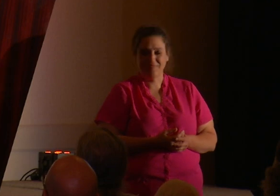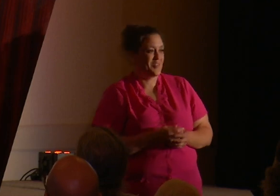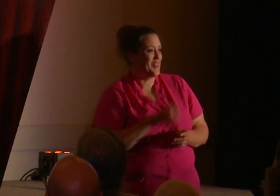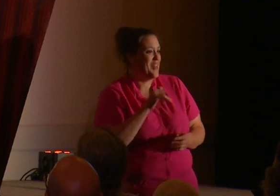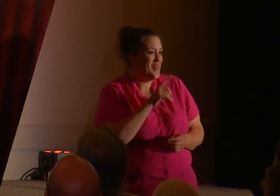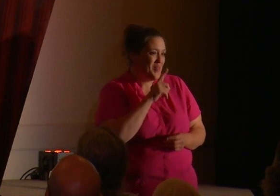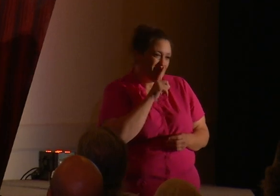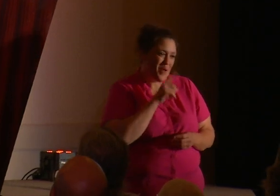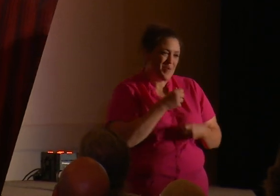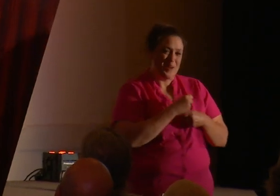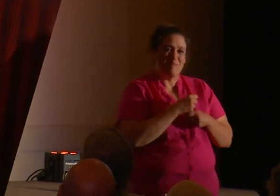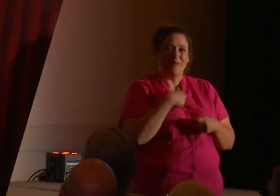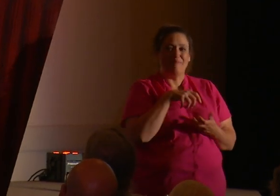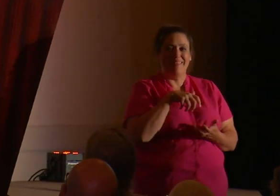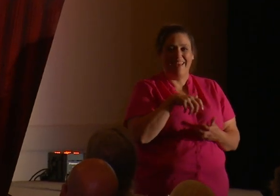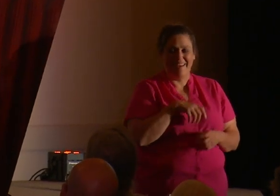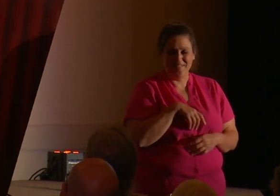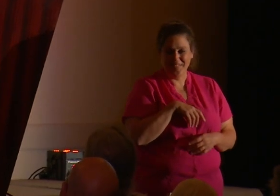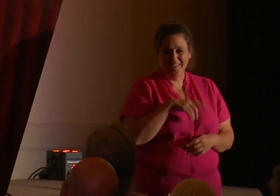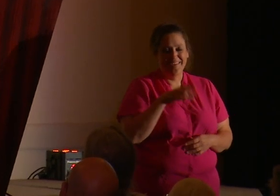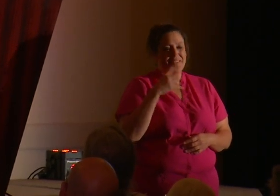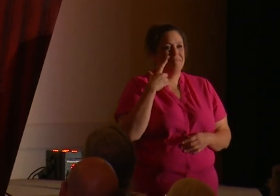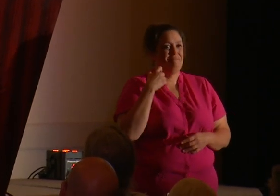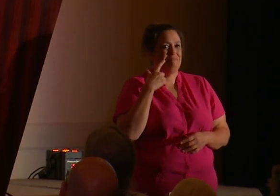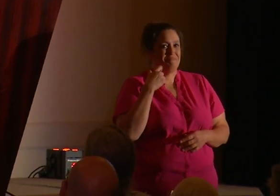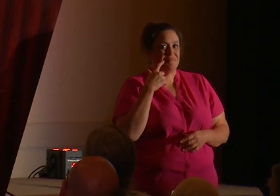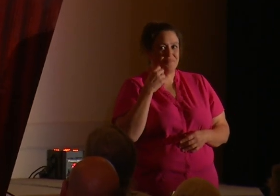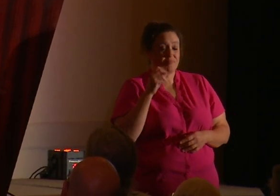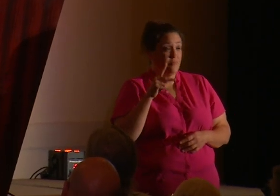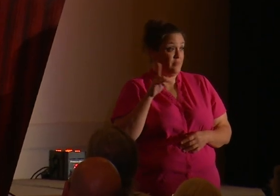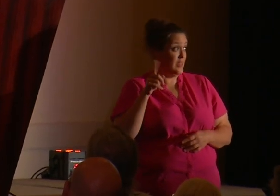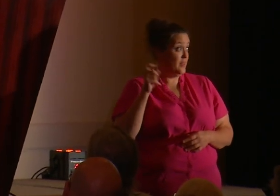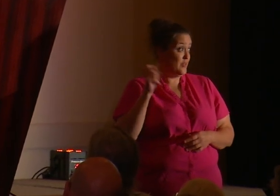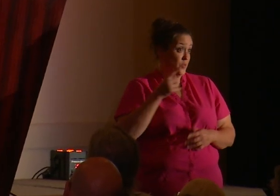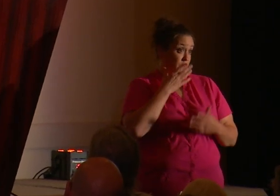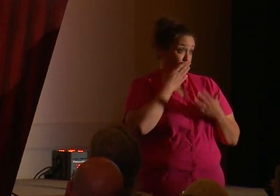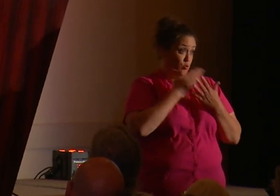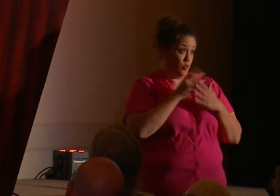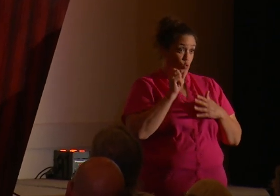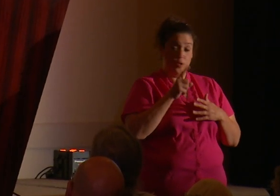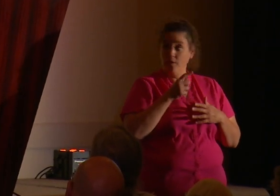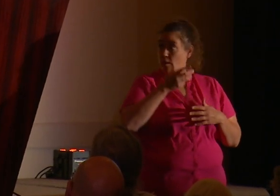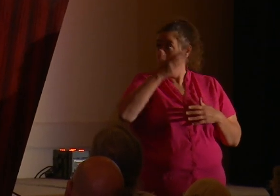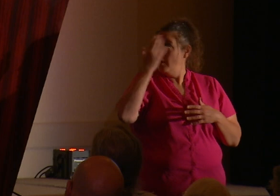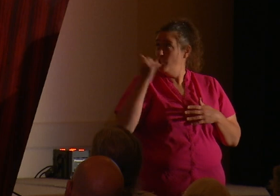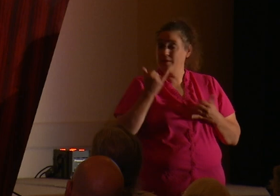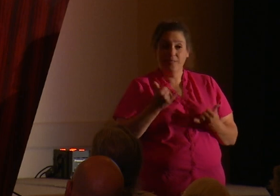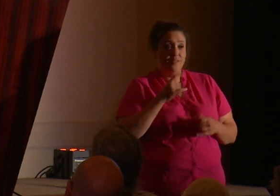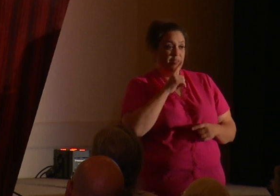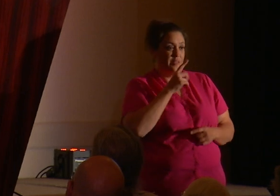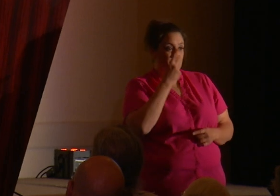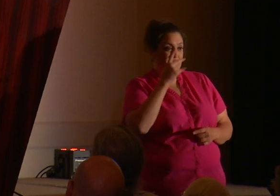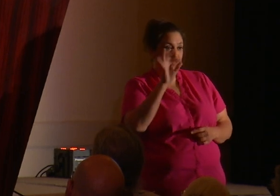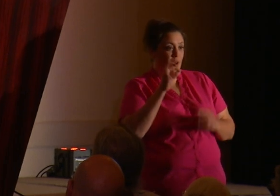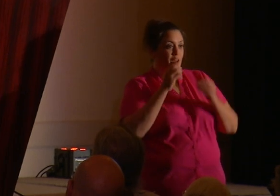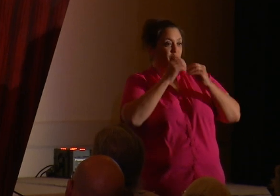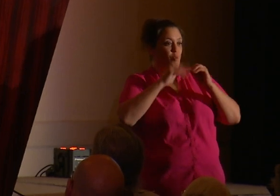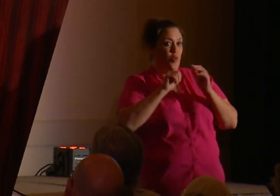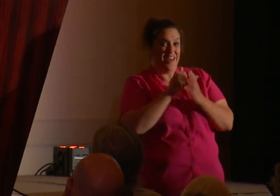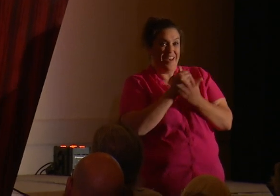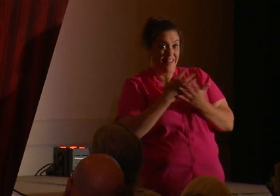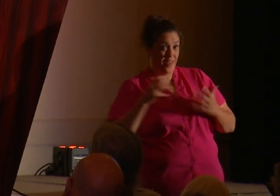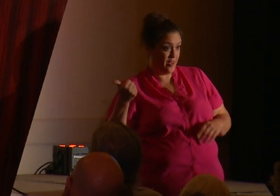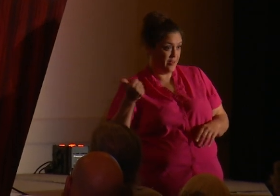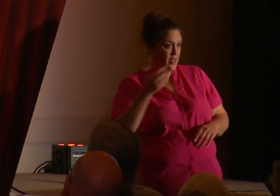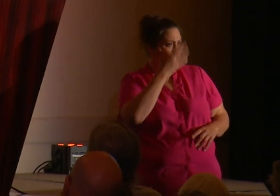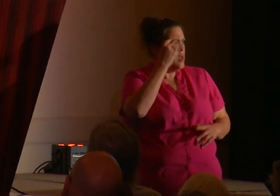mad. All right. This question is a really good one because this was pissing me off beyond anything else. Because